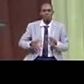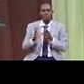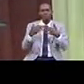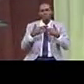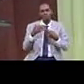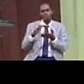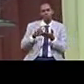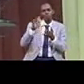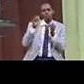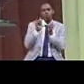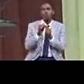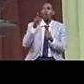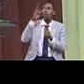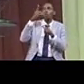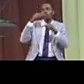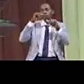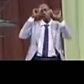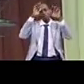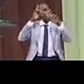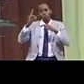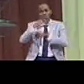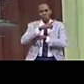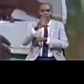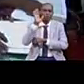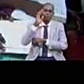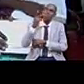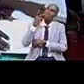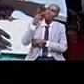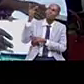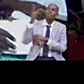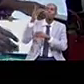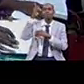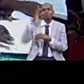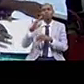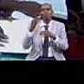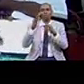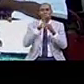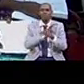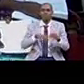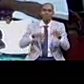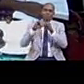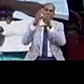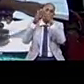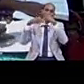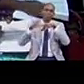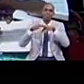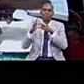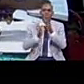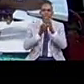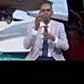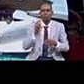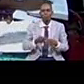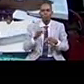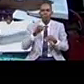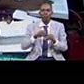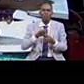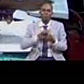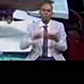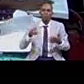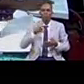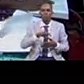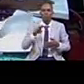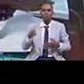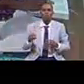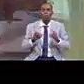One of these days, you'll be in heaven and you'll see that glory. Look at verse 24. Verse 24, Father, I will that